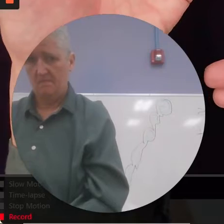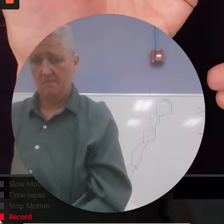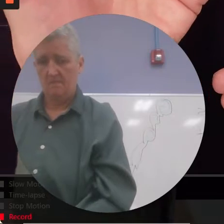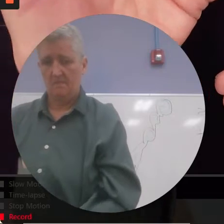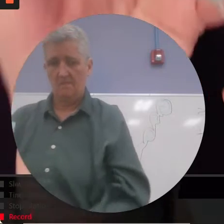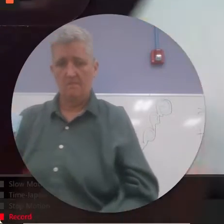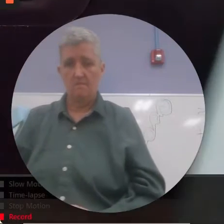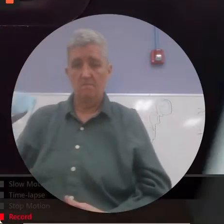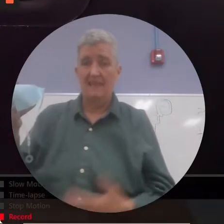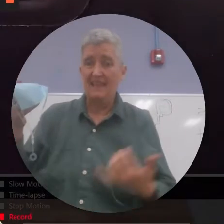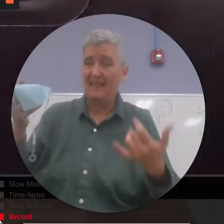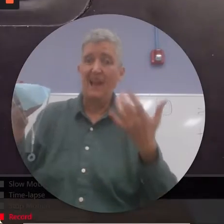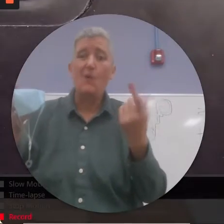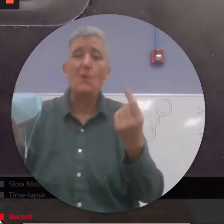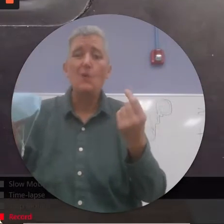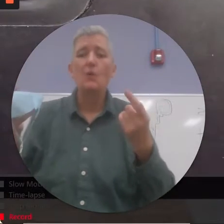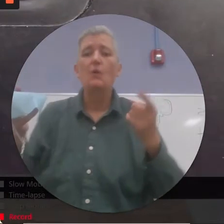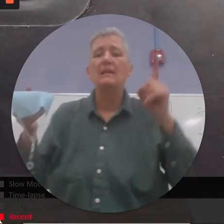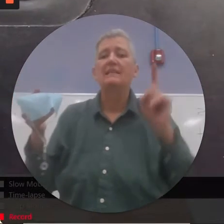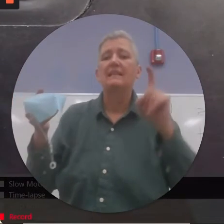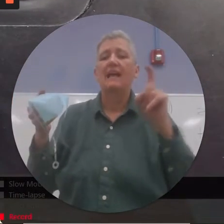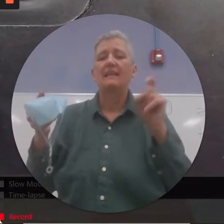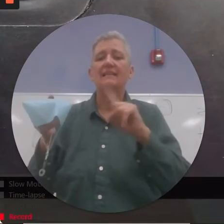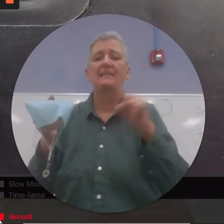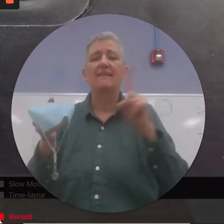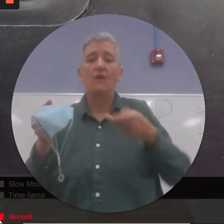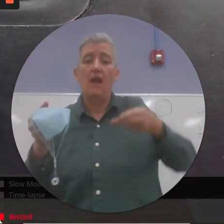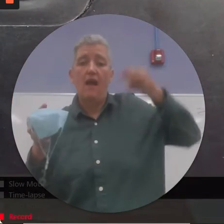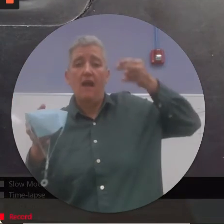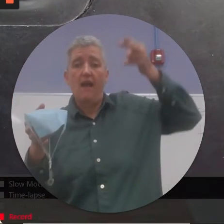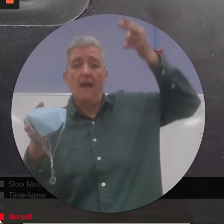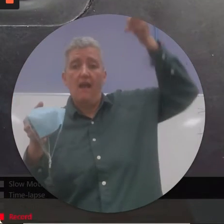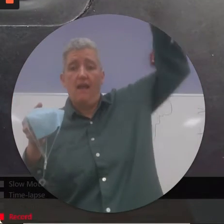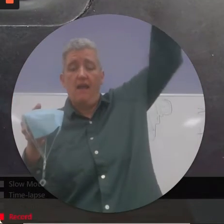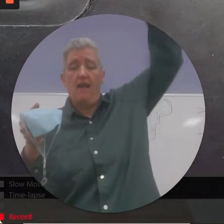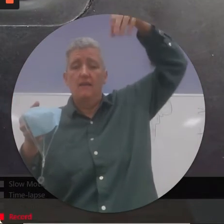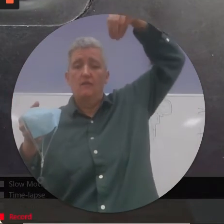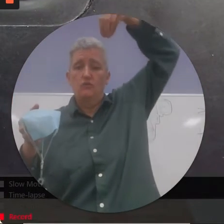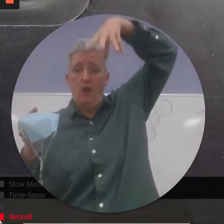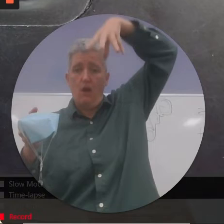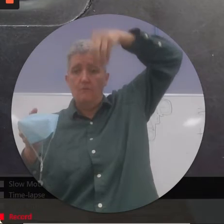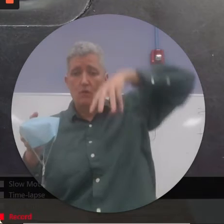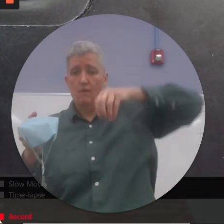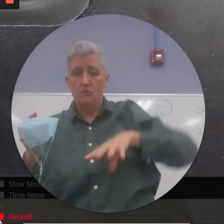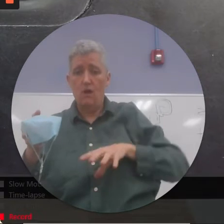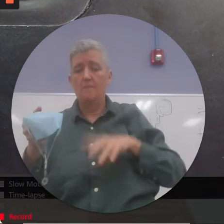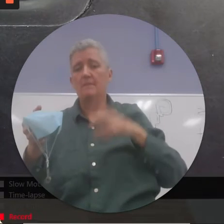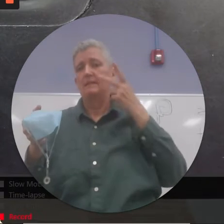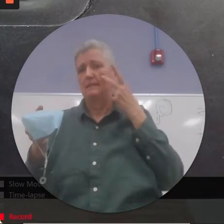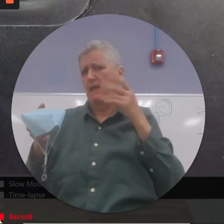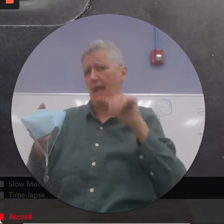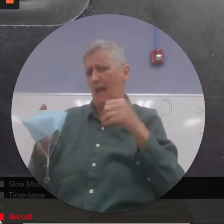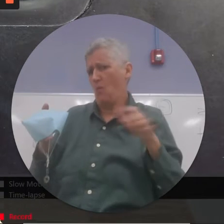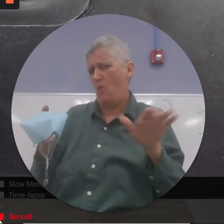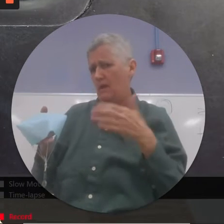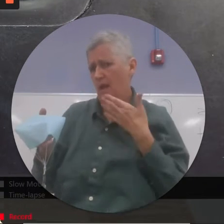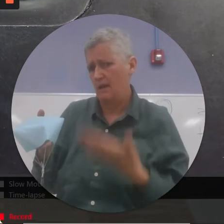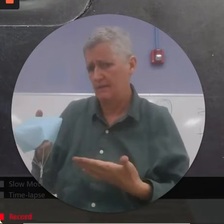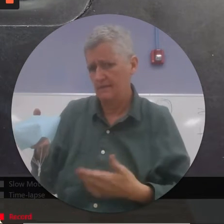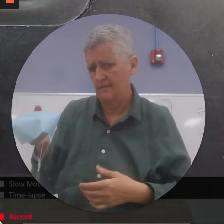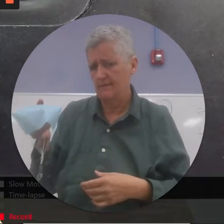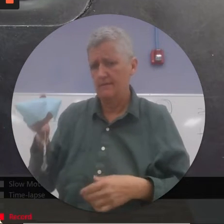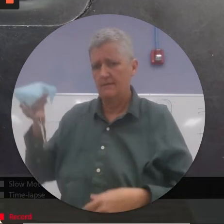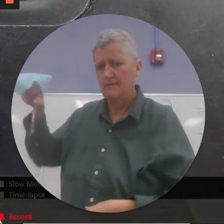So now you're going to test it. You want to get as high as possible and drop it and see how well it does. So pay attention to